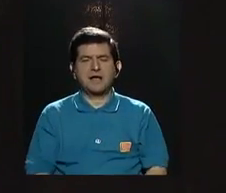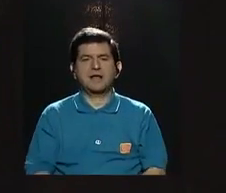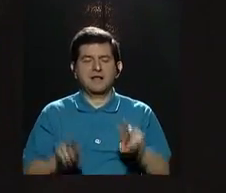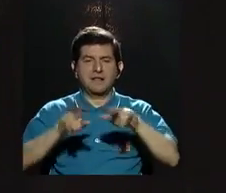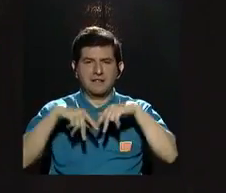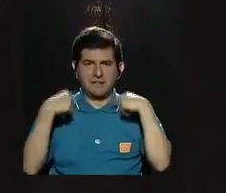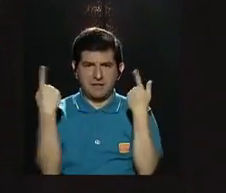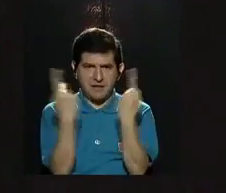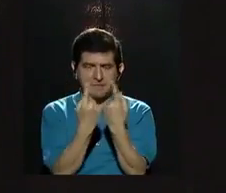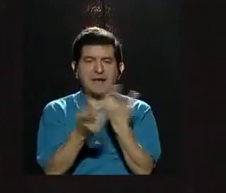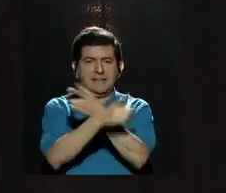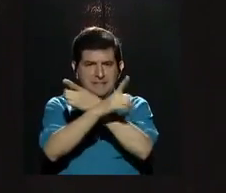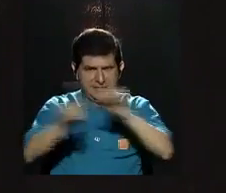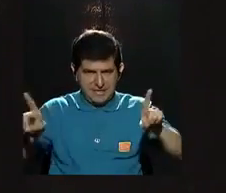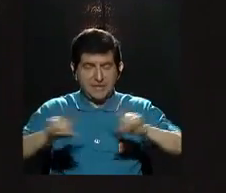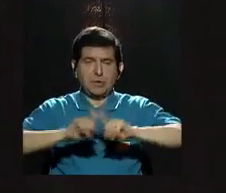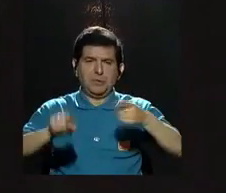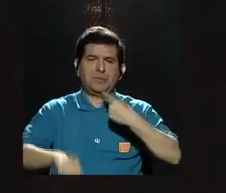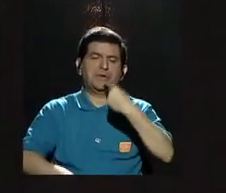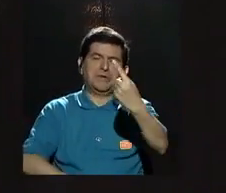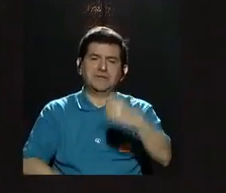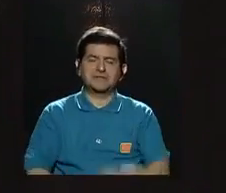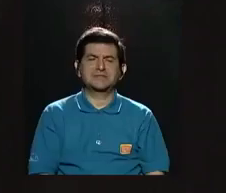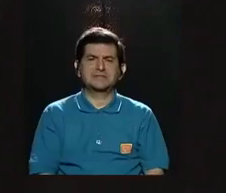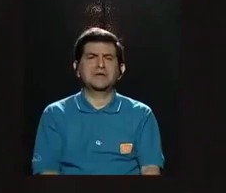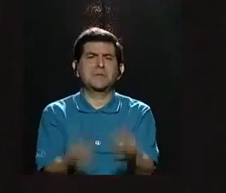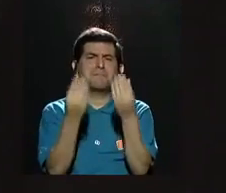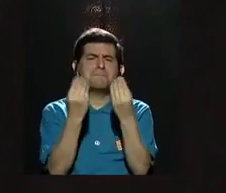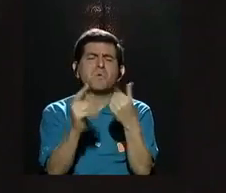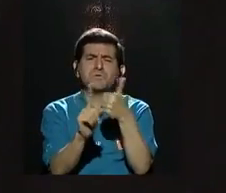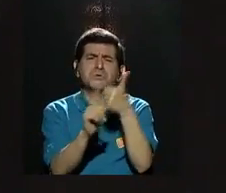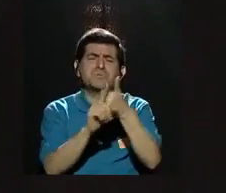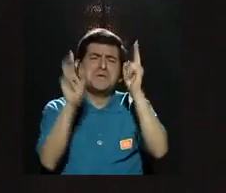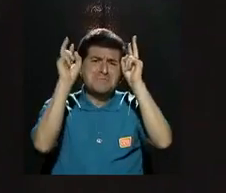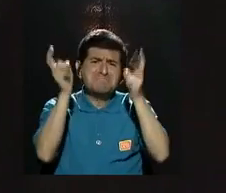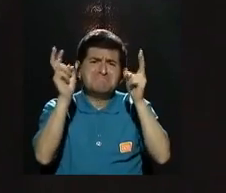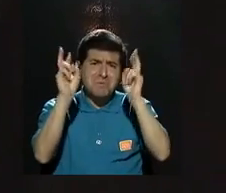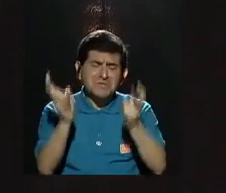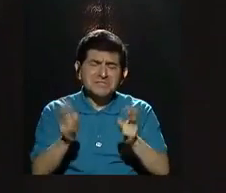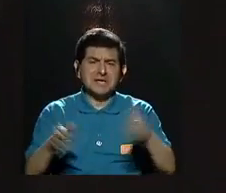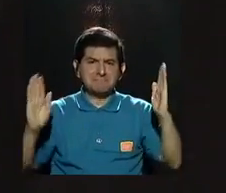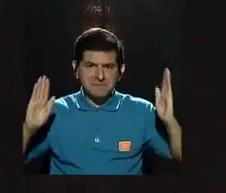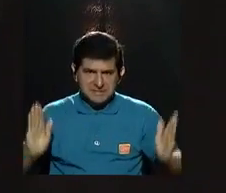But I will say that many of the same issues we are confronting today